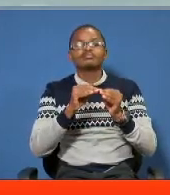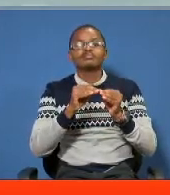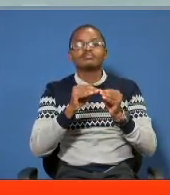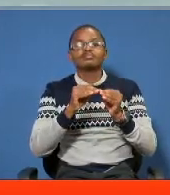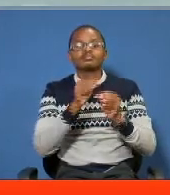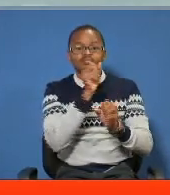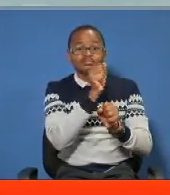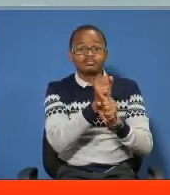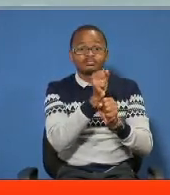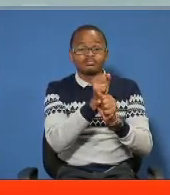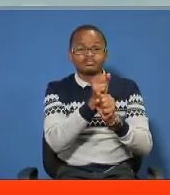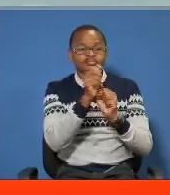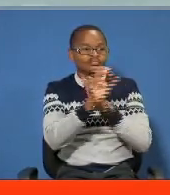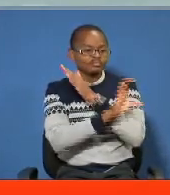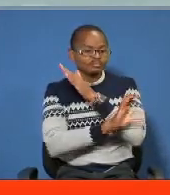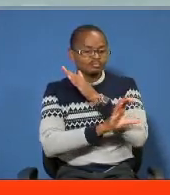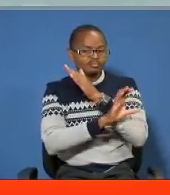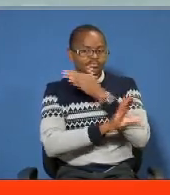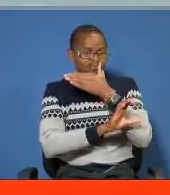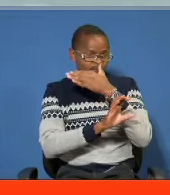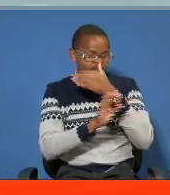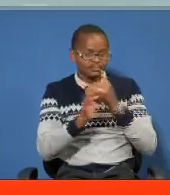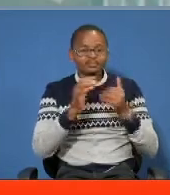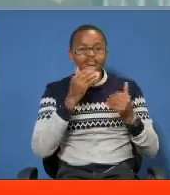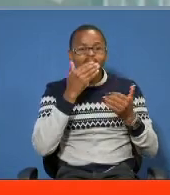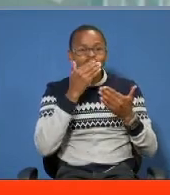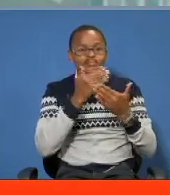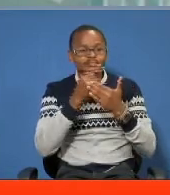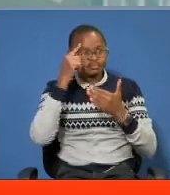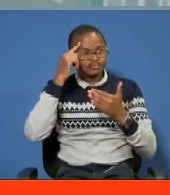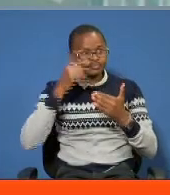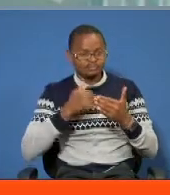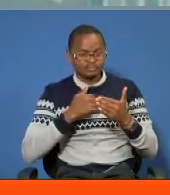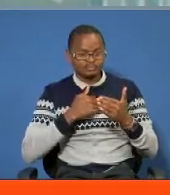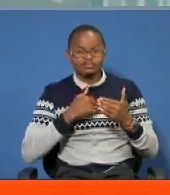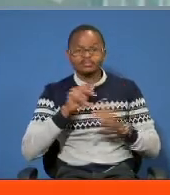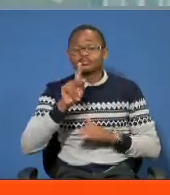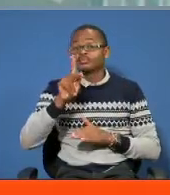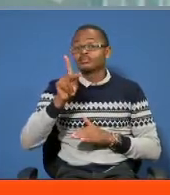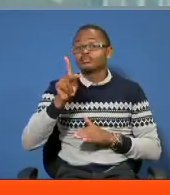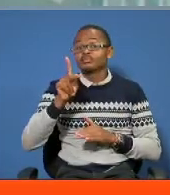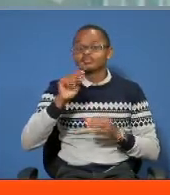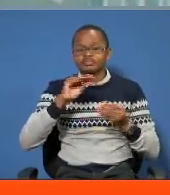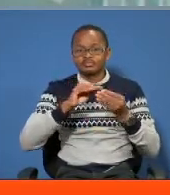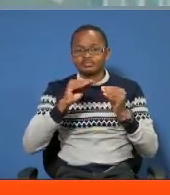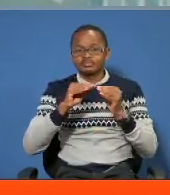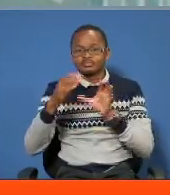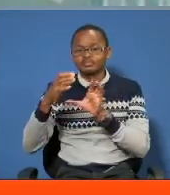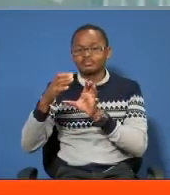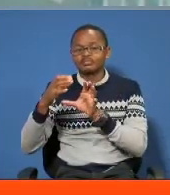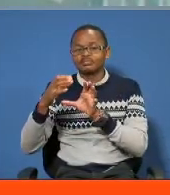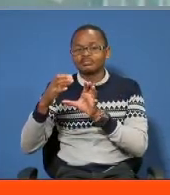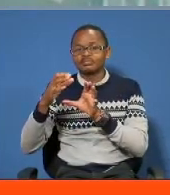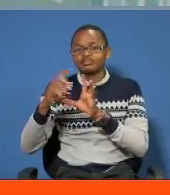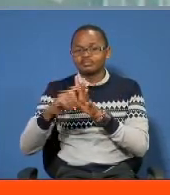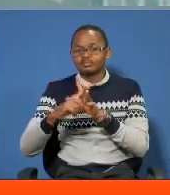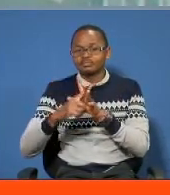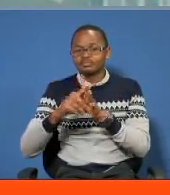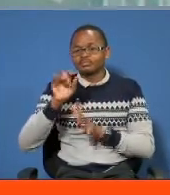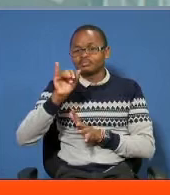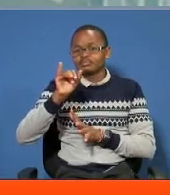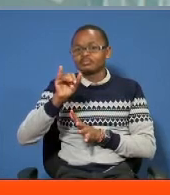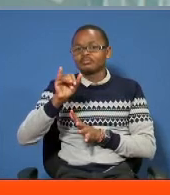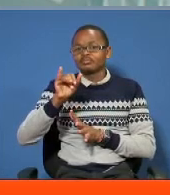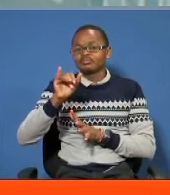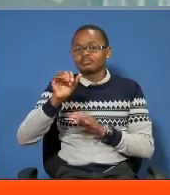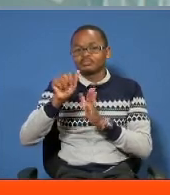Agency do here in the country? So thanks very much for having me here. Kenya National Innovation Agency was